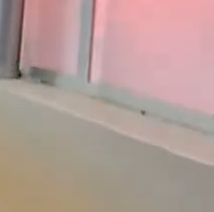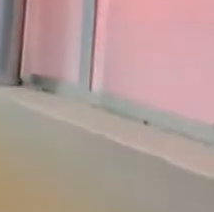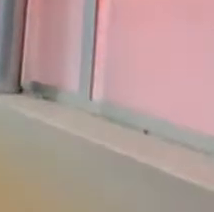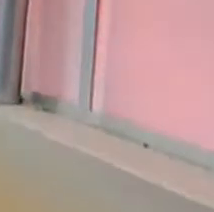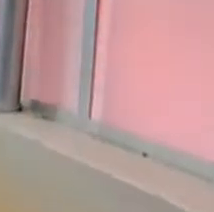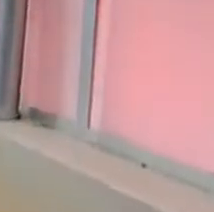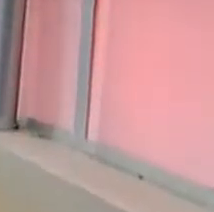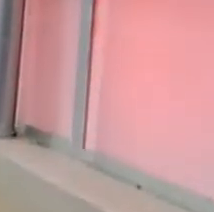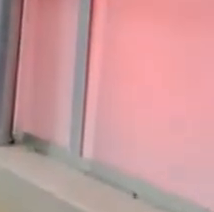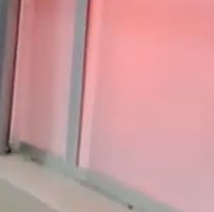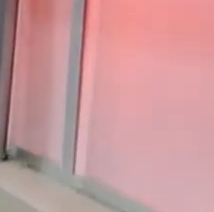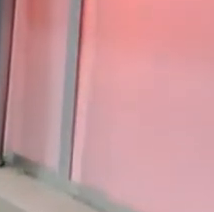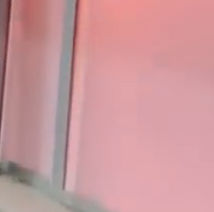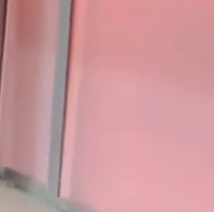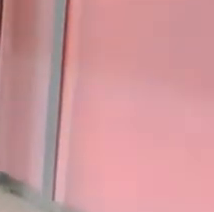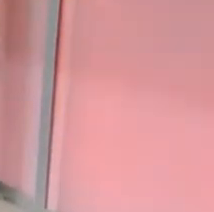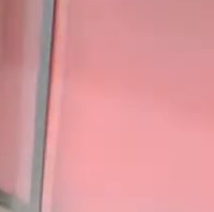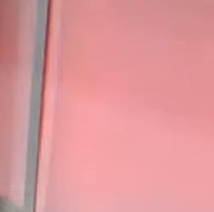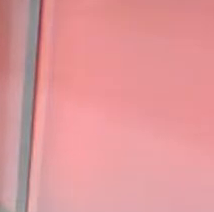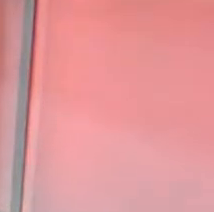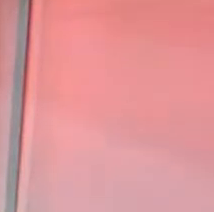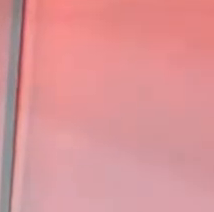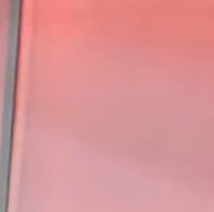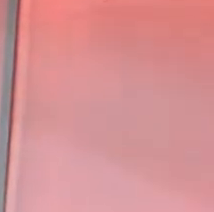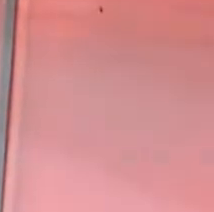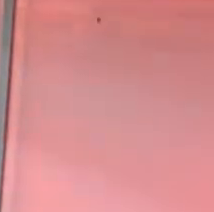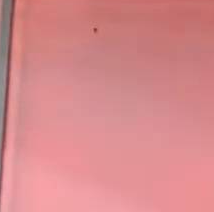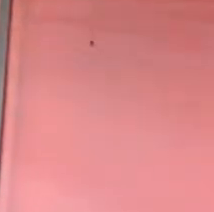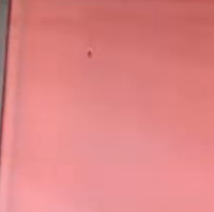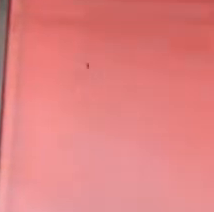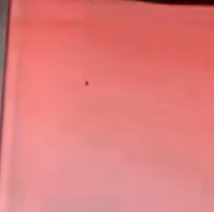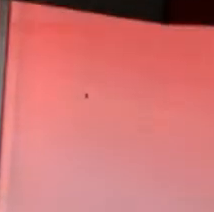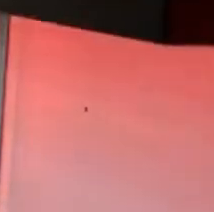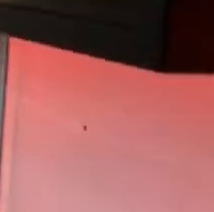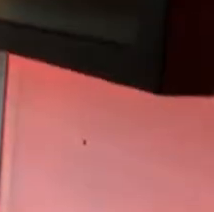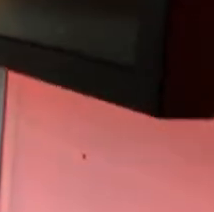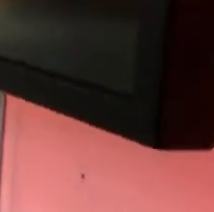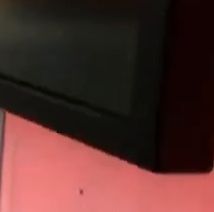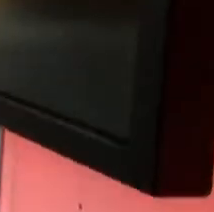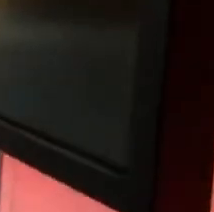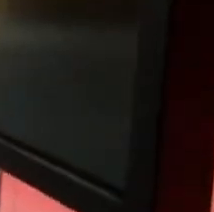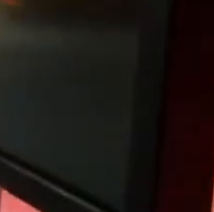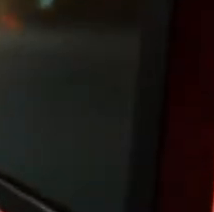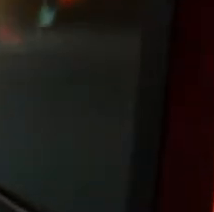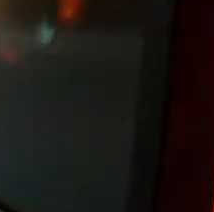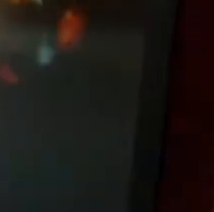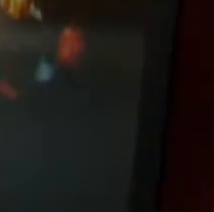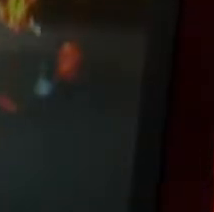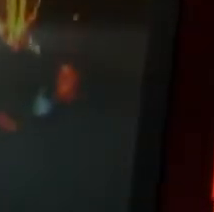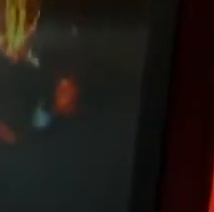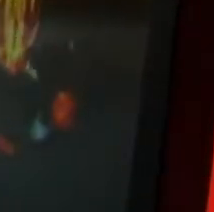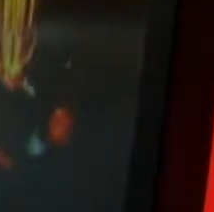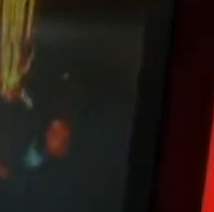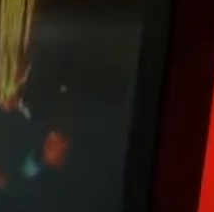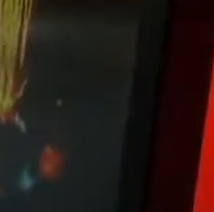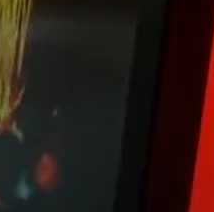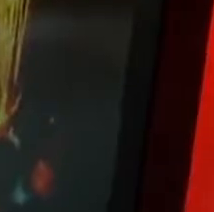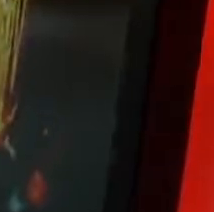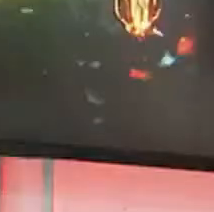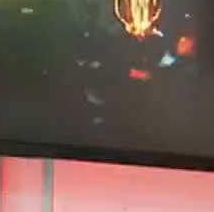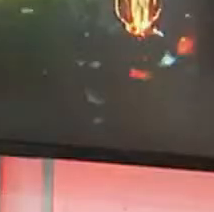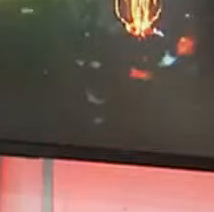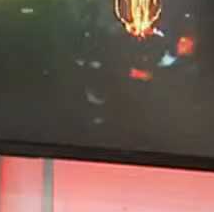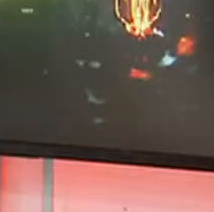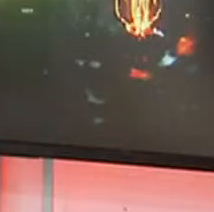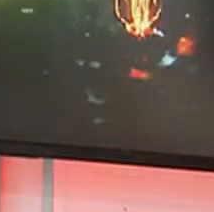All right, and it's now time for data points. You recall that there was something that happened towards the end of last week, that is on Friday and Saturday, with a power blackout. We